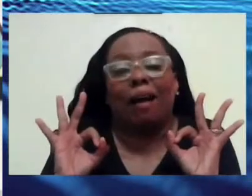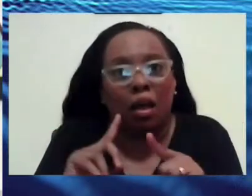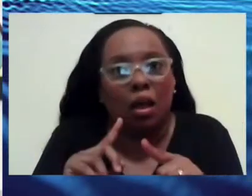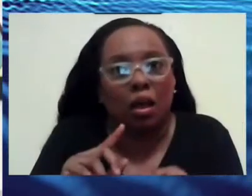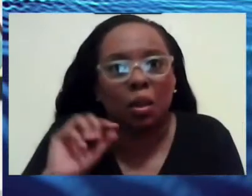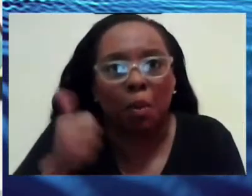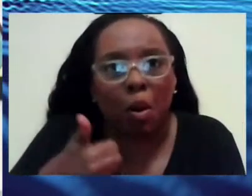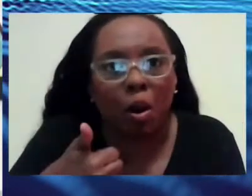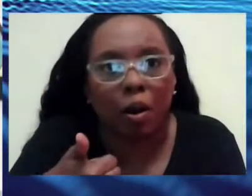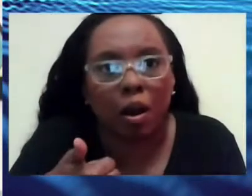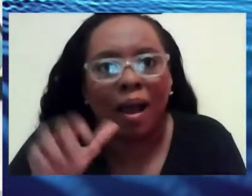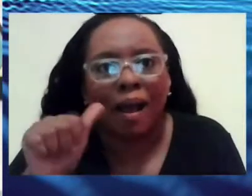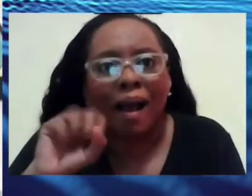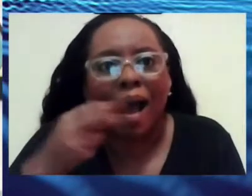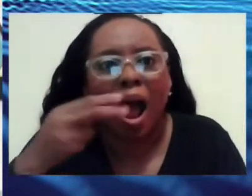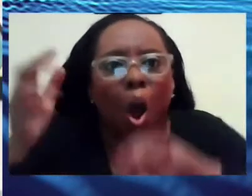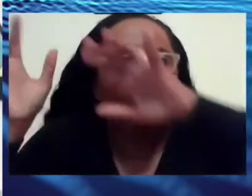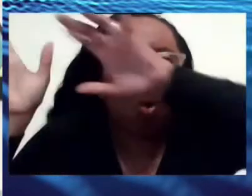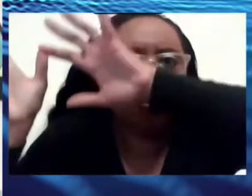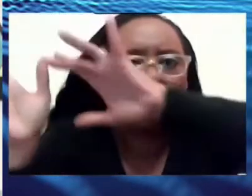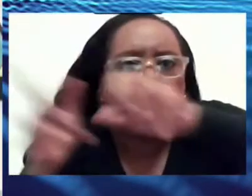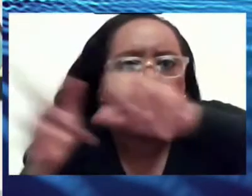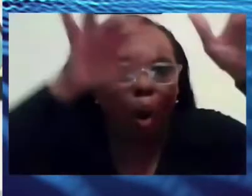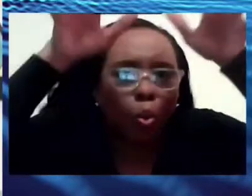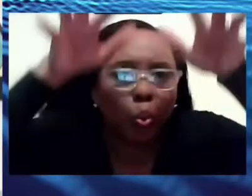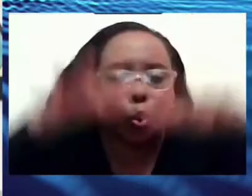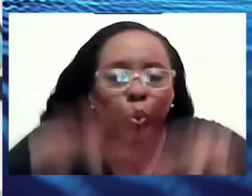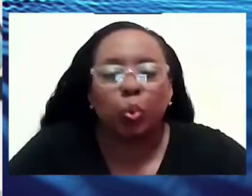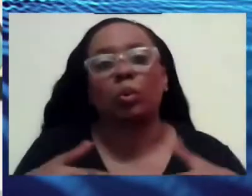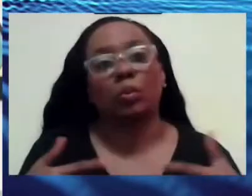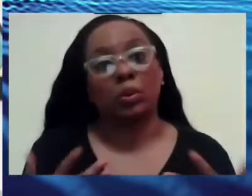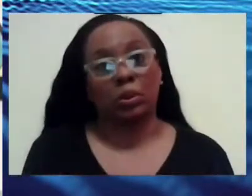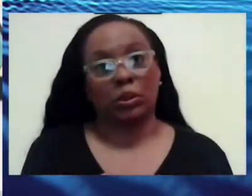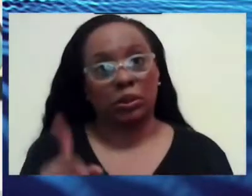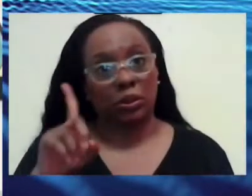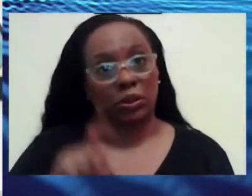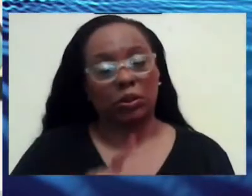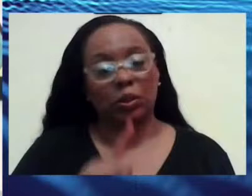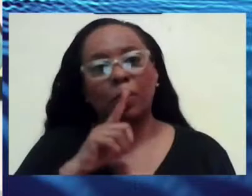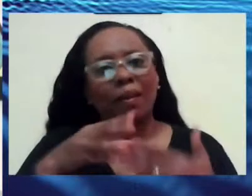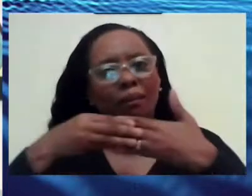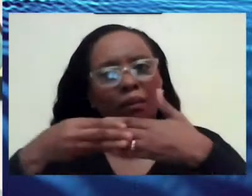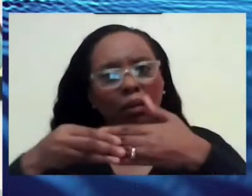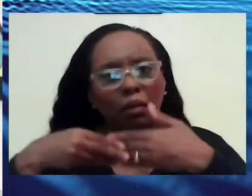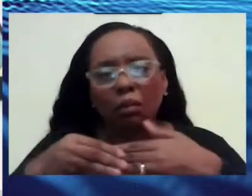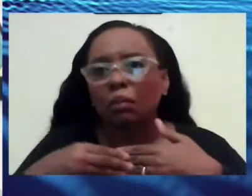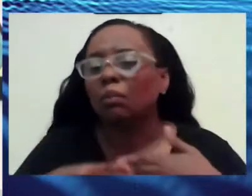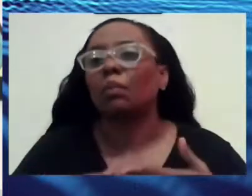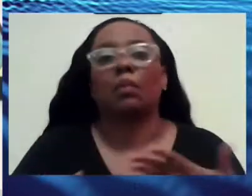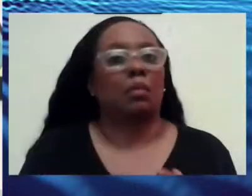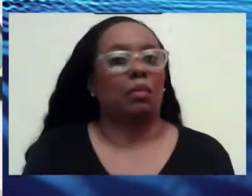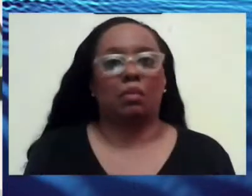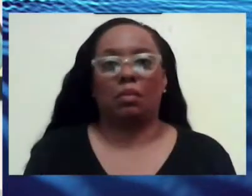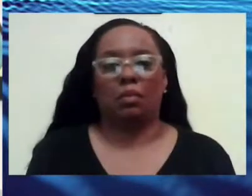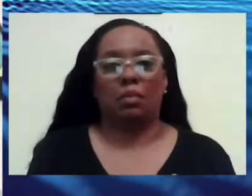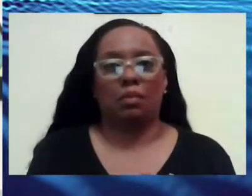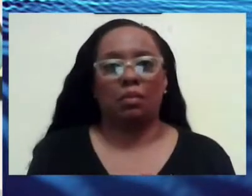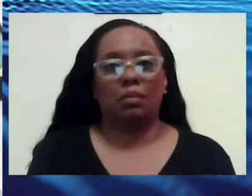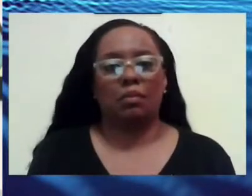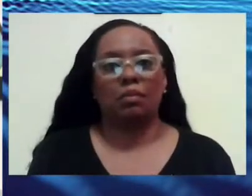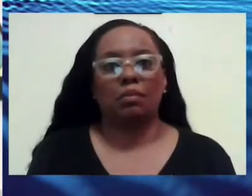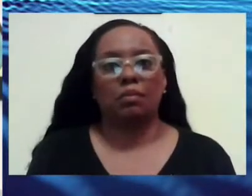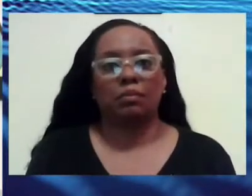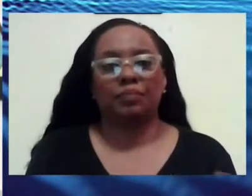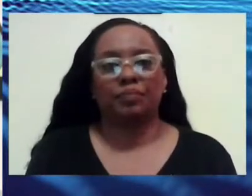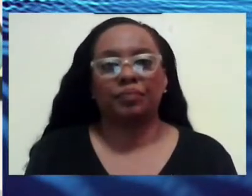and we'll have to be prepared to make that adjustment. So people just have to be a bit more flexible than I think they ever have been, and to